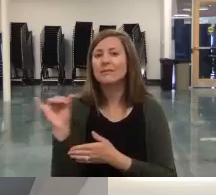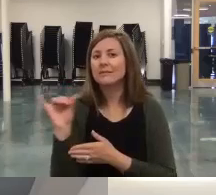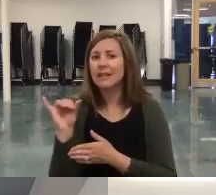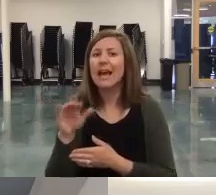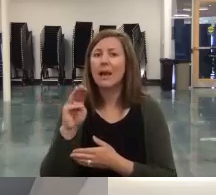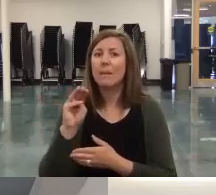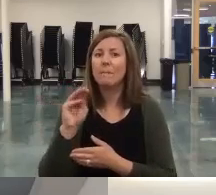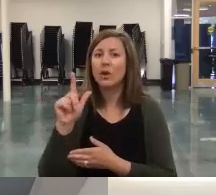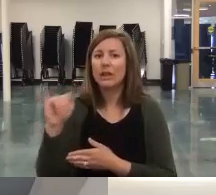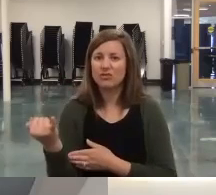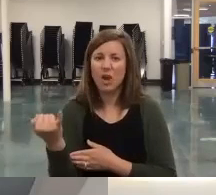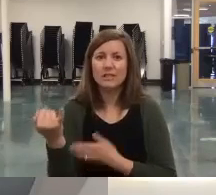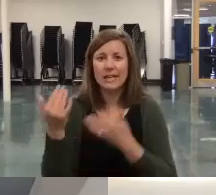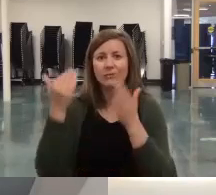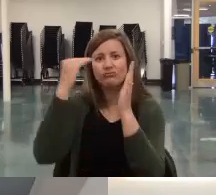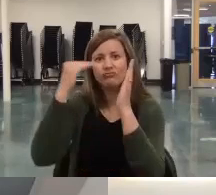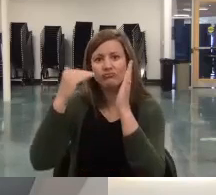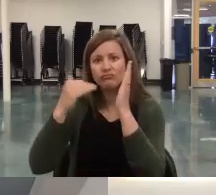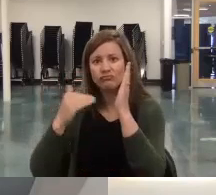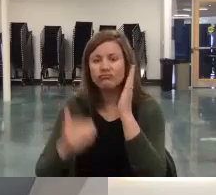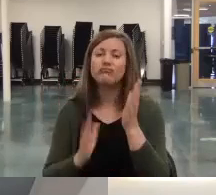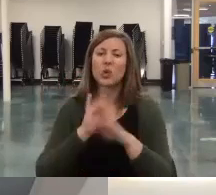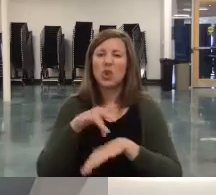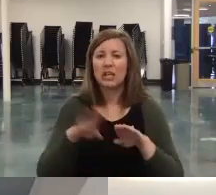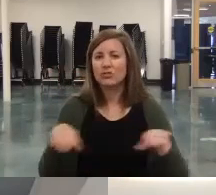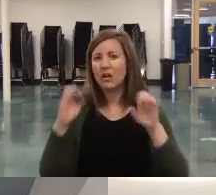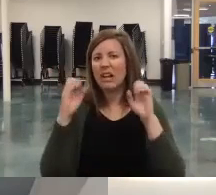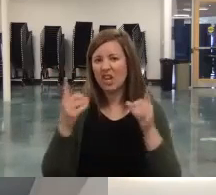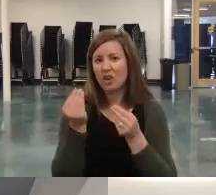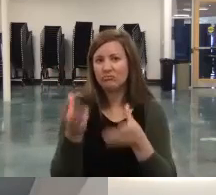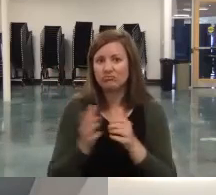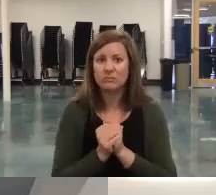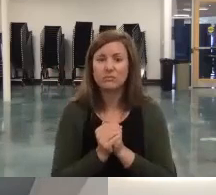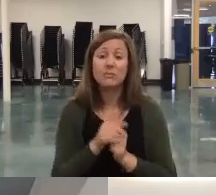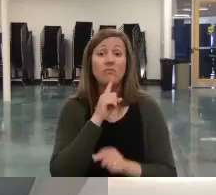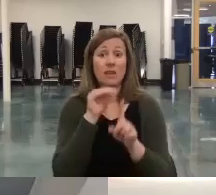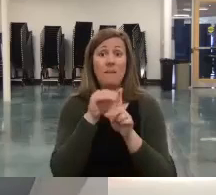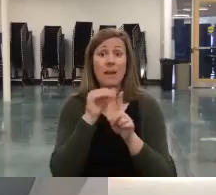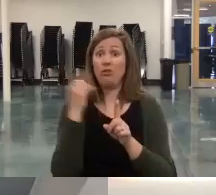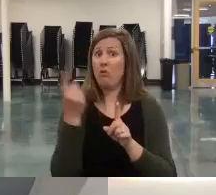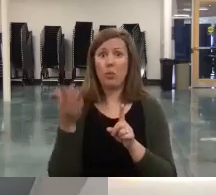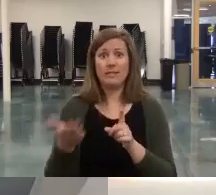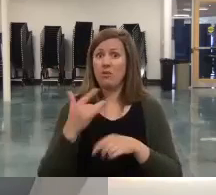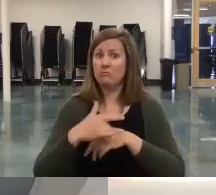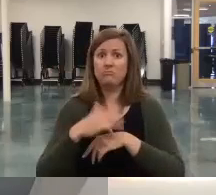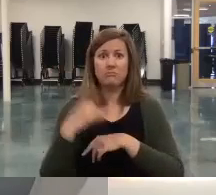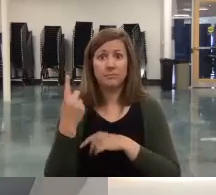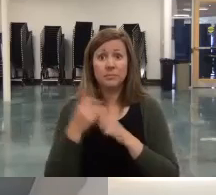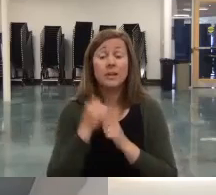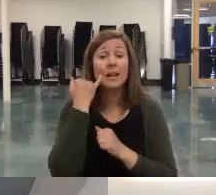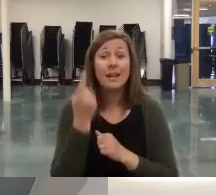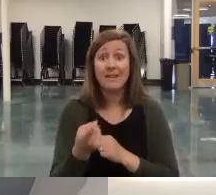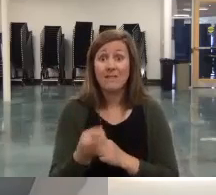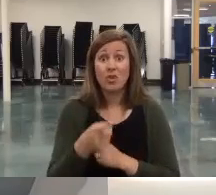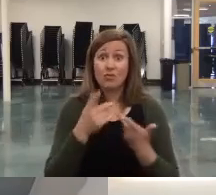Lee Johnston under Child Care and Early Childhood Education. So just a reminder, that's always there. And if you have the